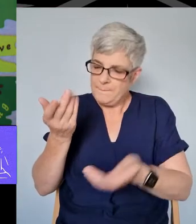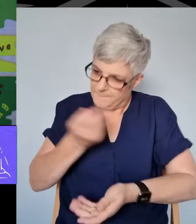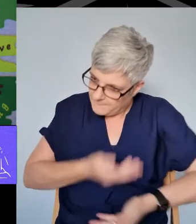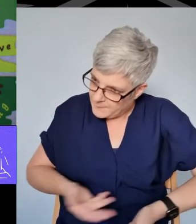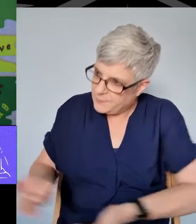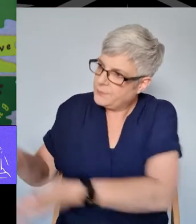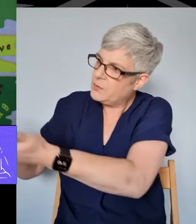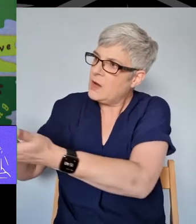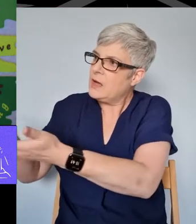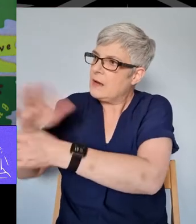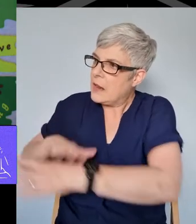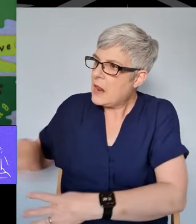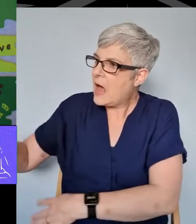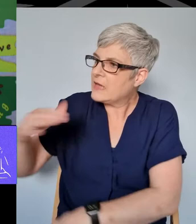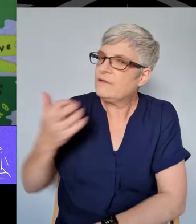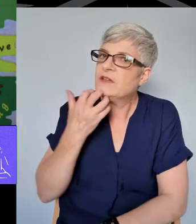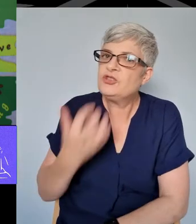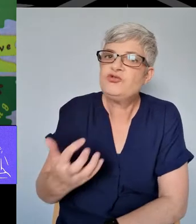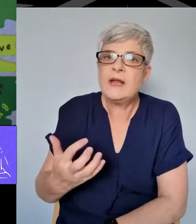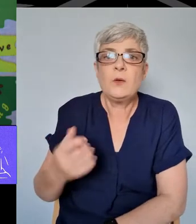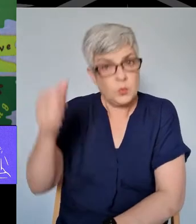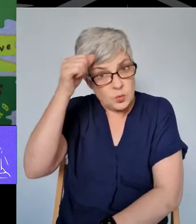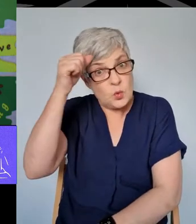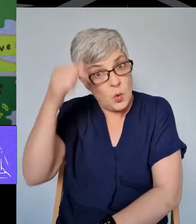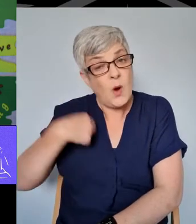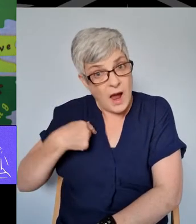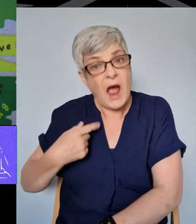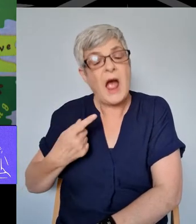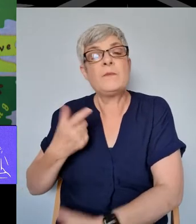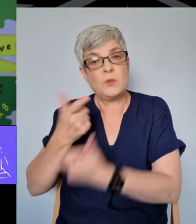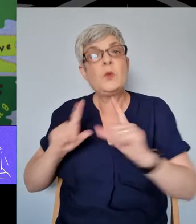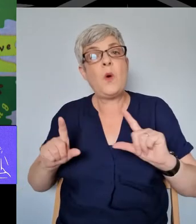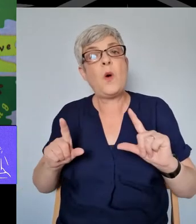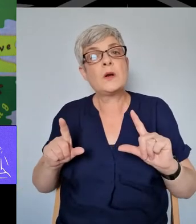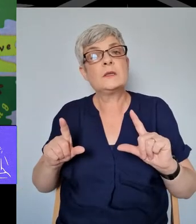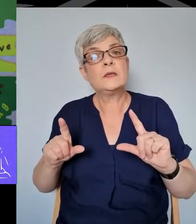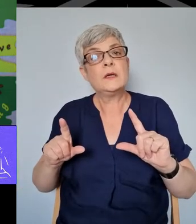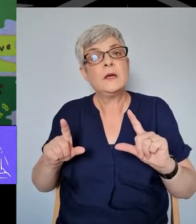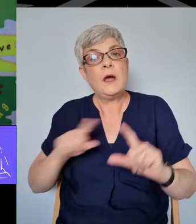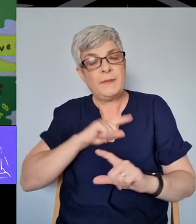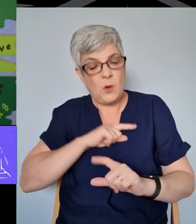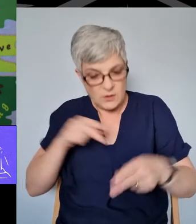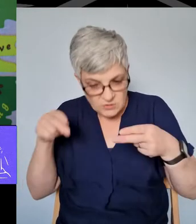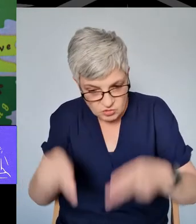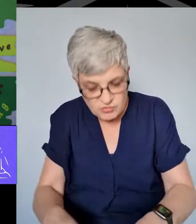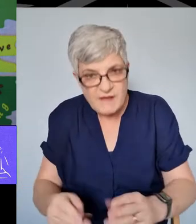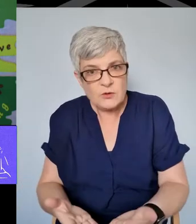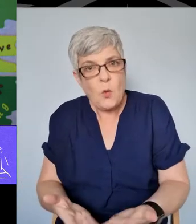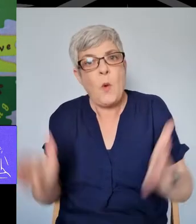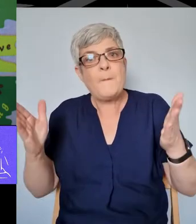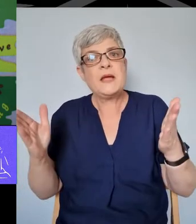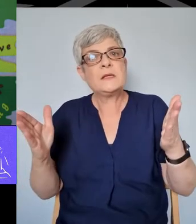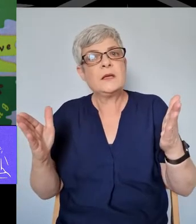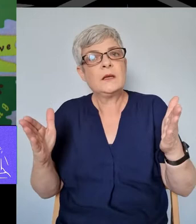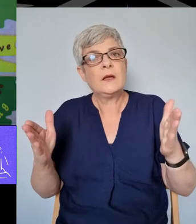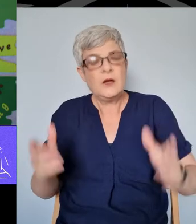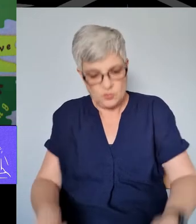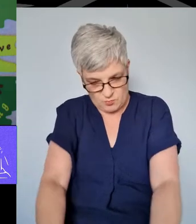of Israel. Then you, my people, will know that I am the Lord when I open your graves and bring you up from